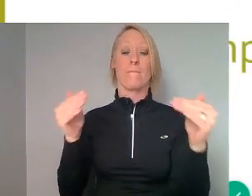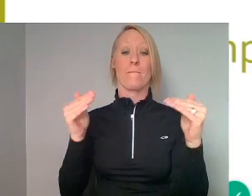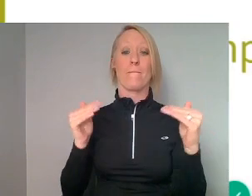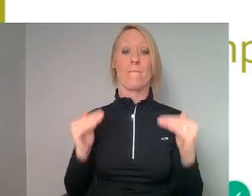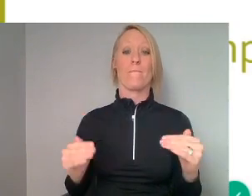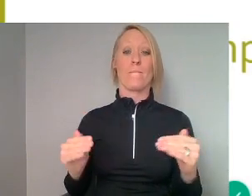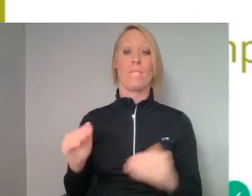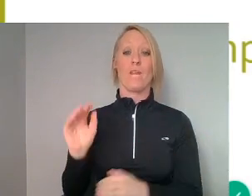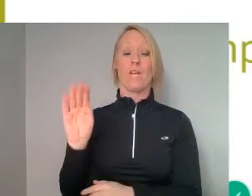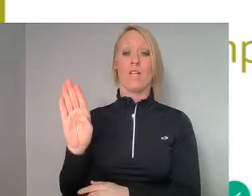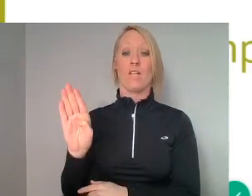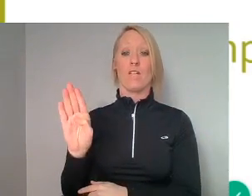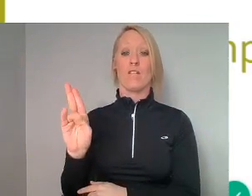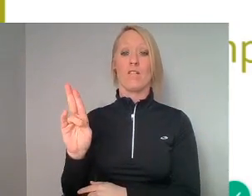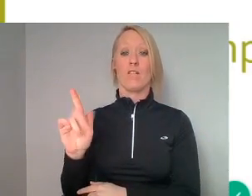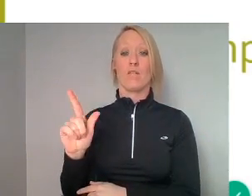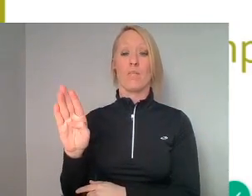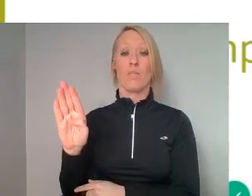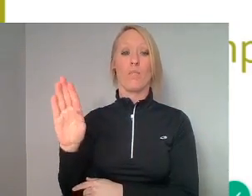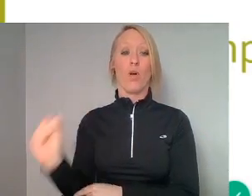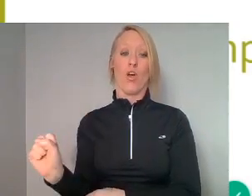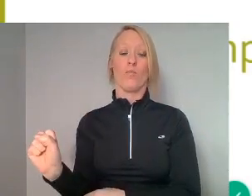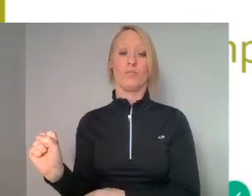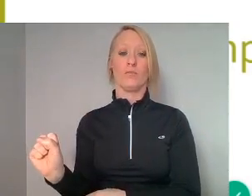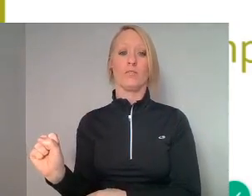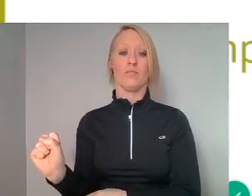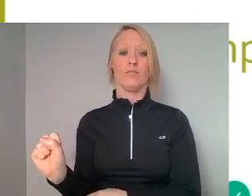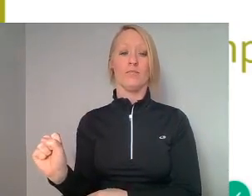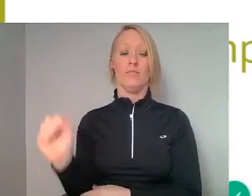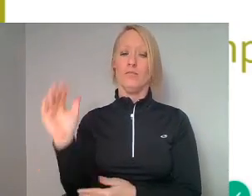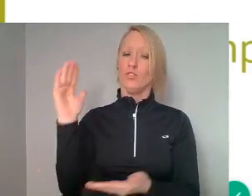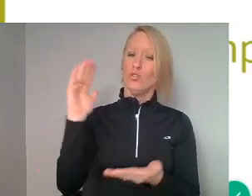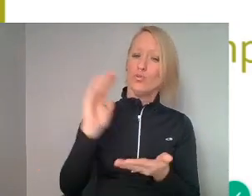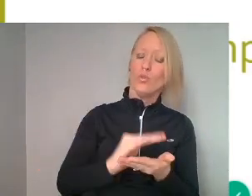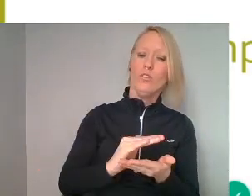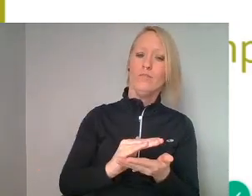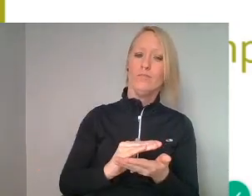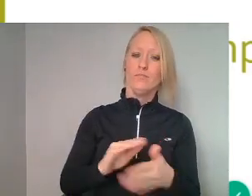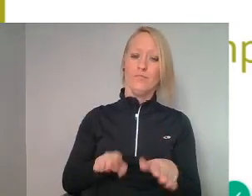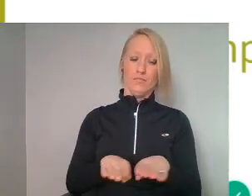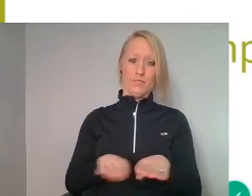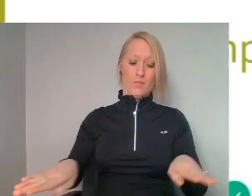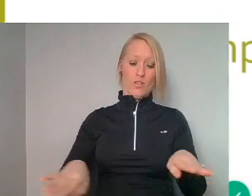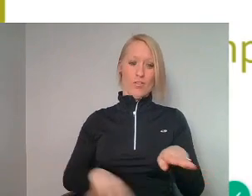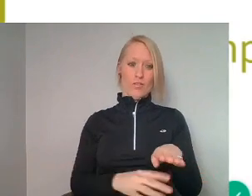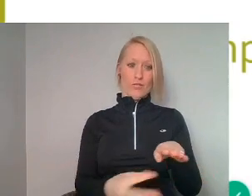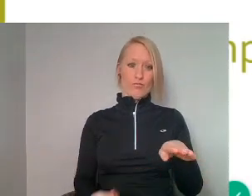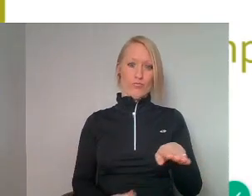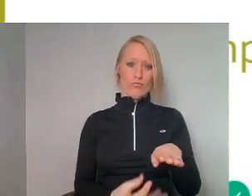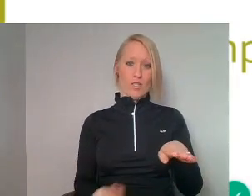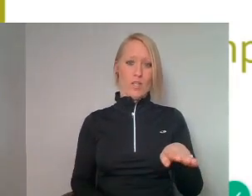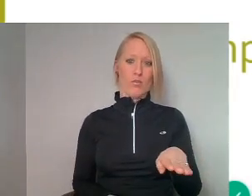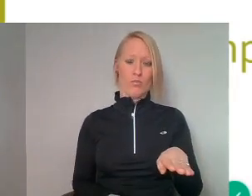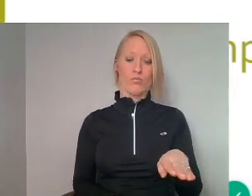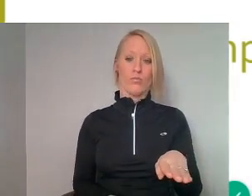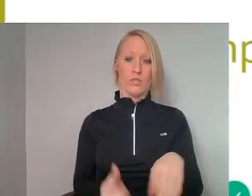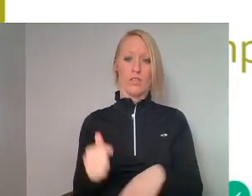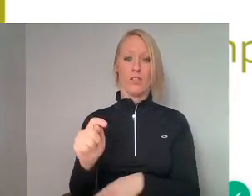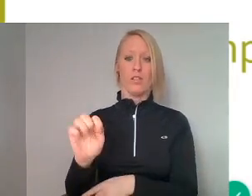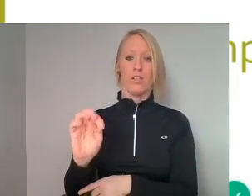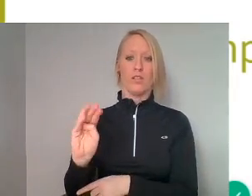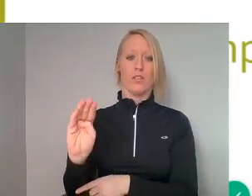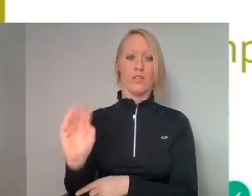Bulbs, as our next category here, is a short underground stem consisting of layers or cloves that are wrapped in an